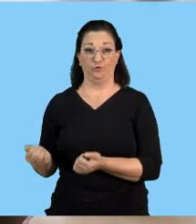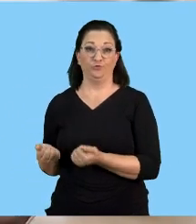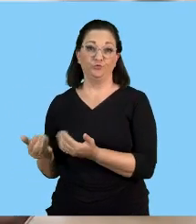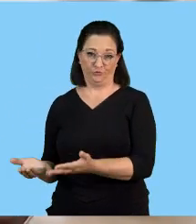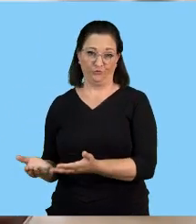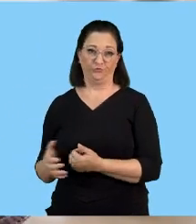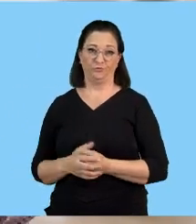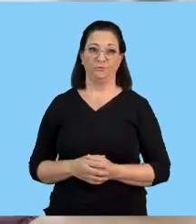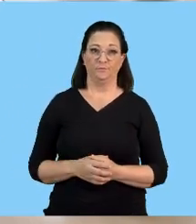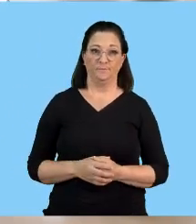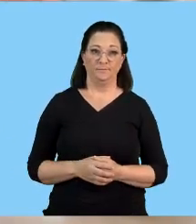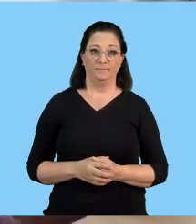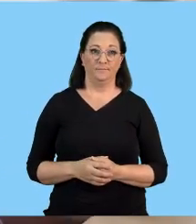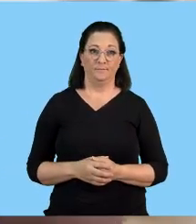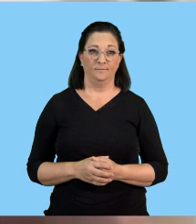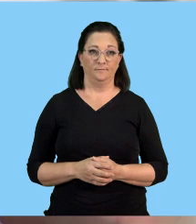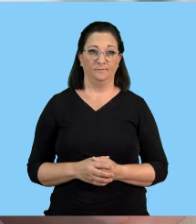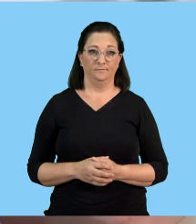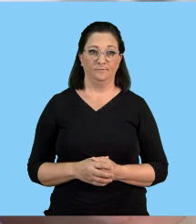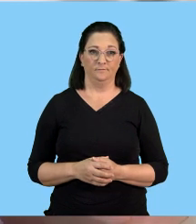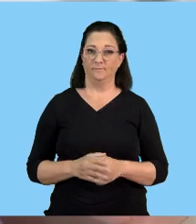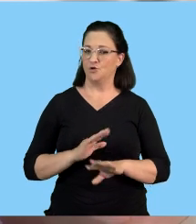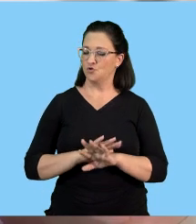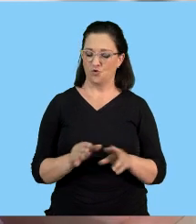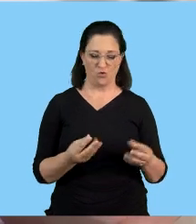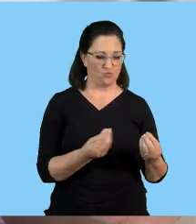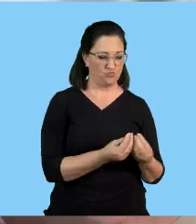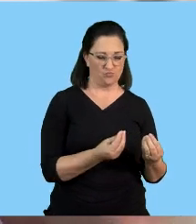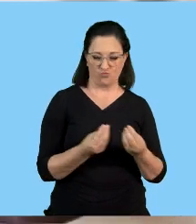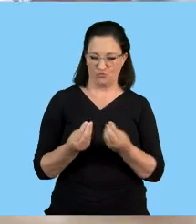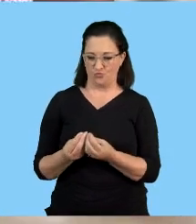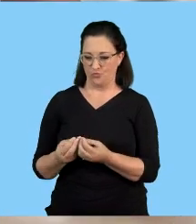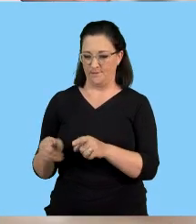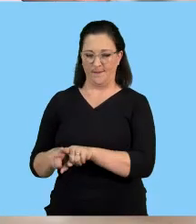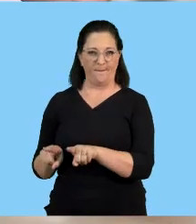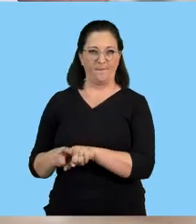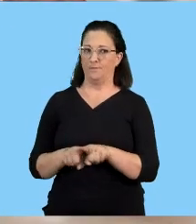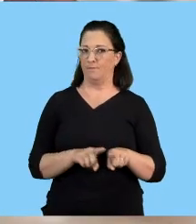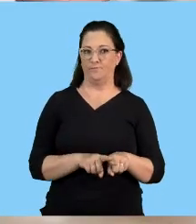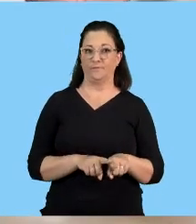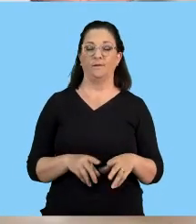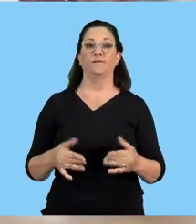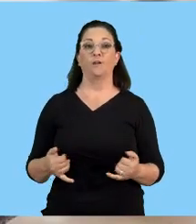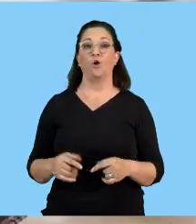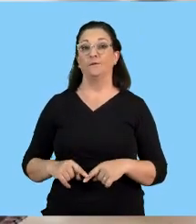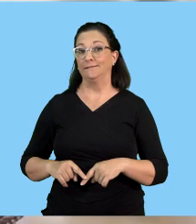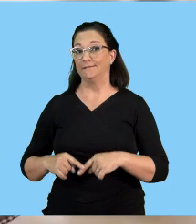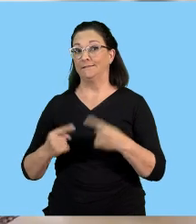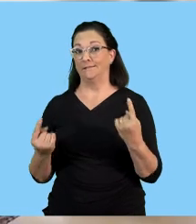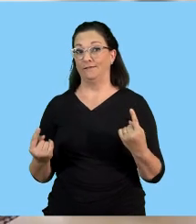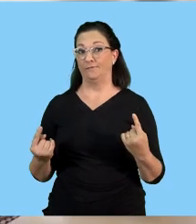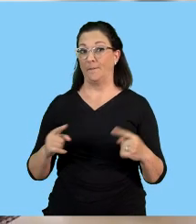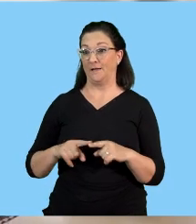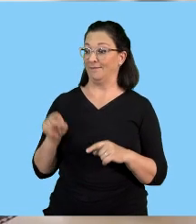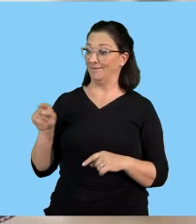new service, and it's totally unrelated to the existing service that we are offering, but it